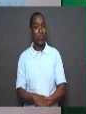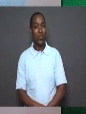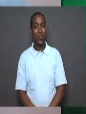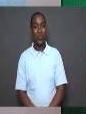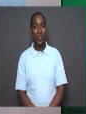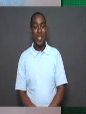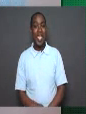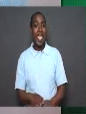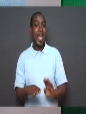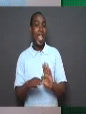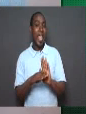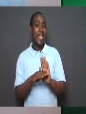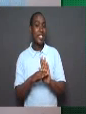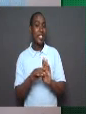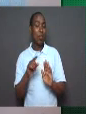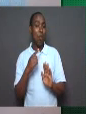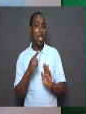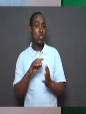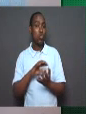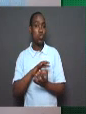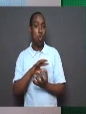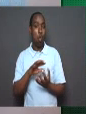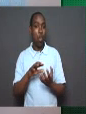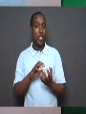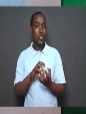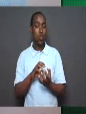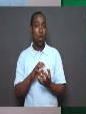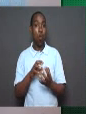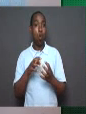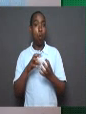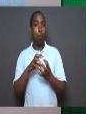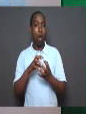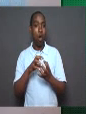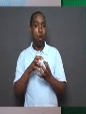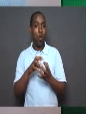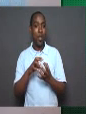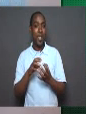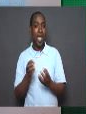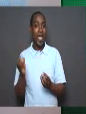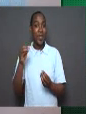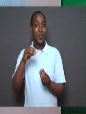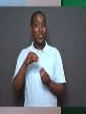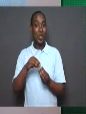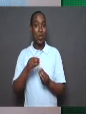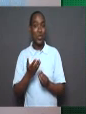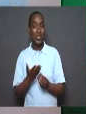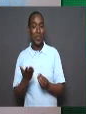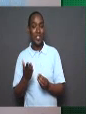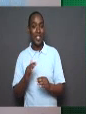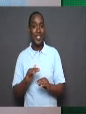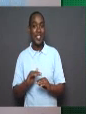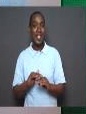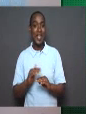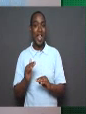a reagent is a solution or compound that is added to a substance